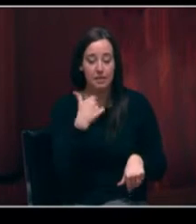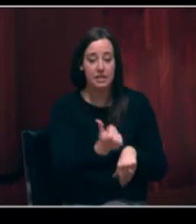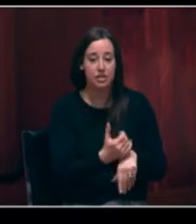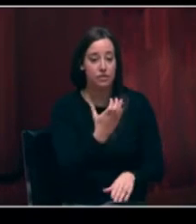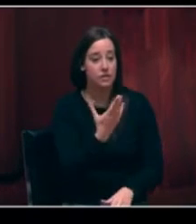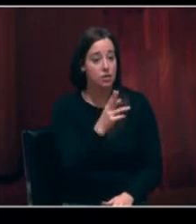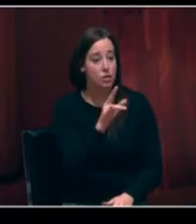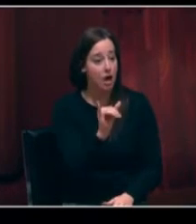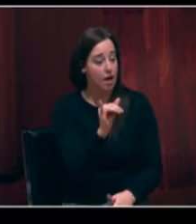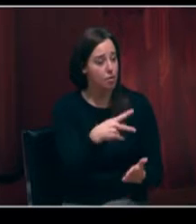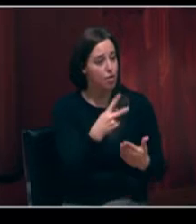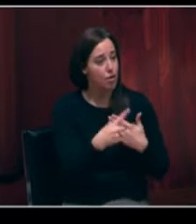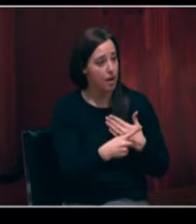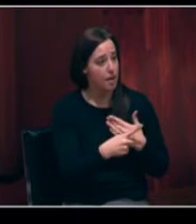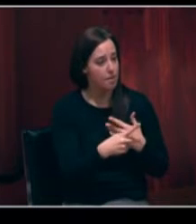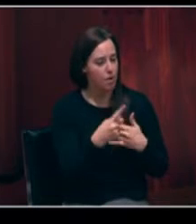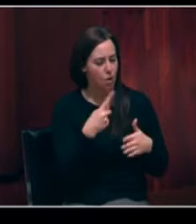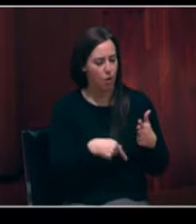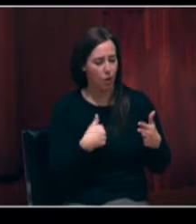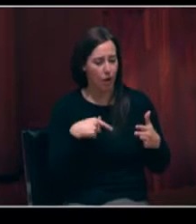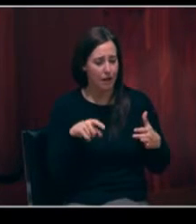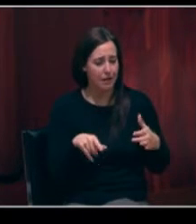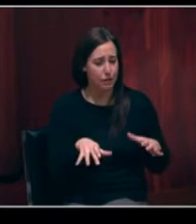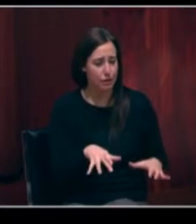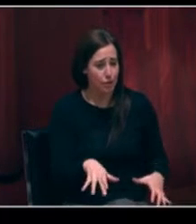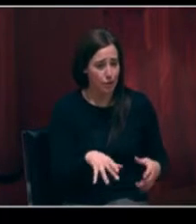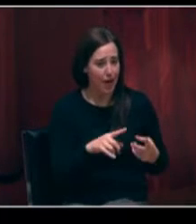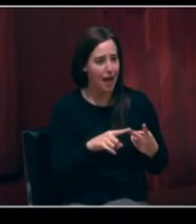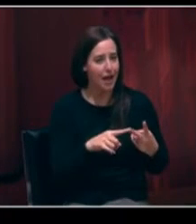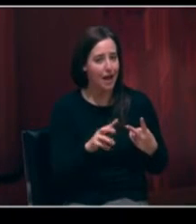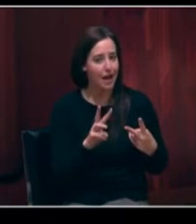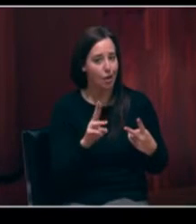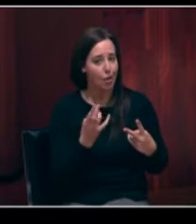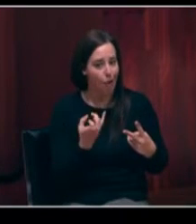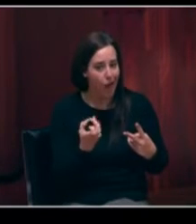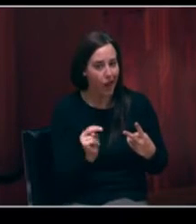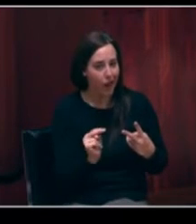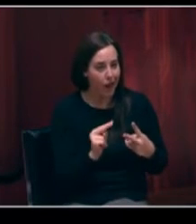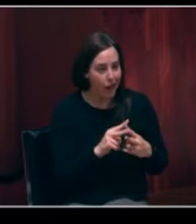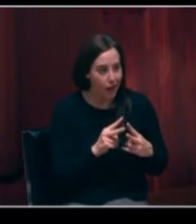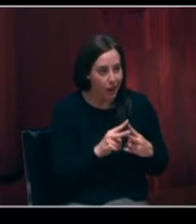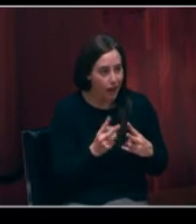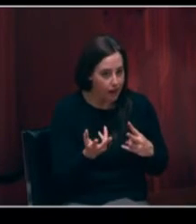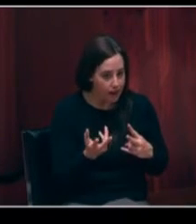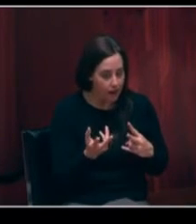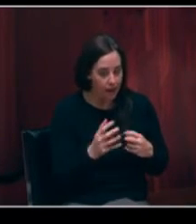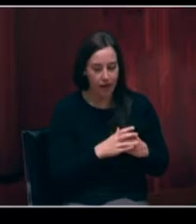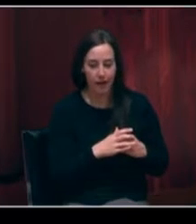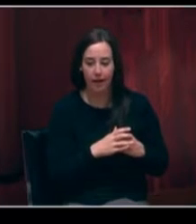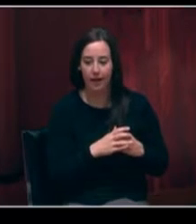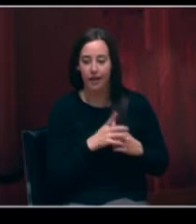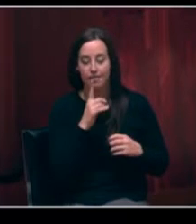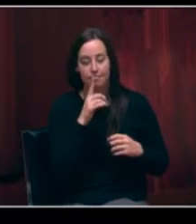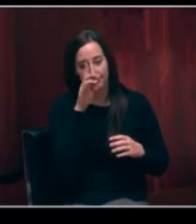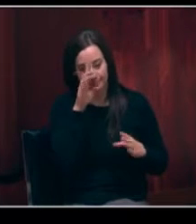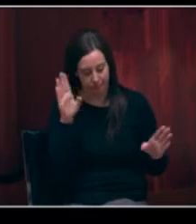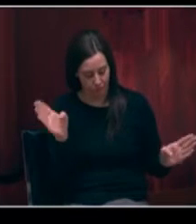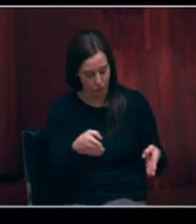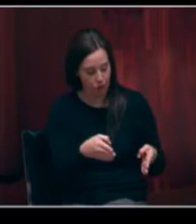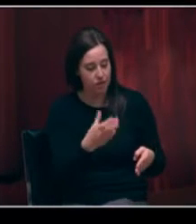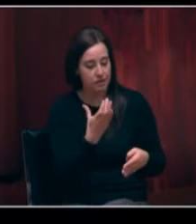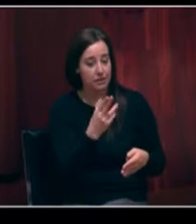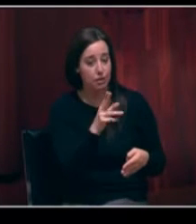wants to know, what do I have to do and when do I have to do it? And of course, this answers that question. I want to direct everybody's attention to the